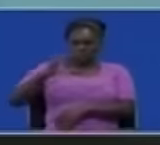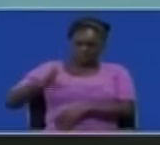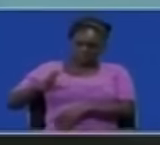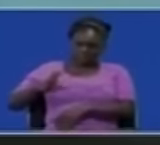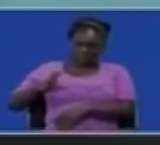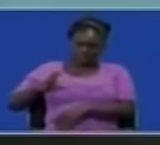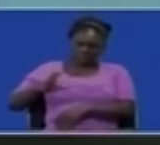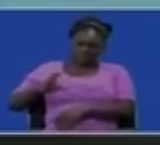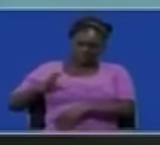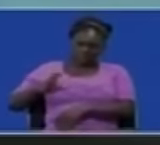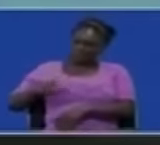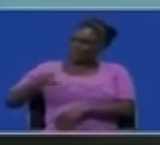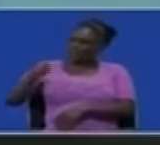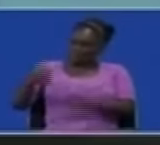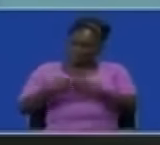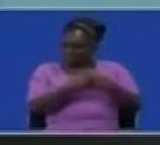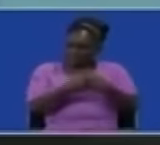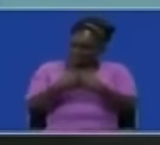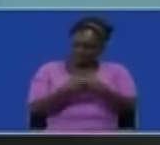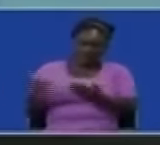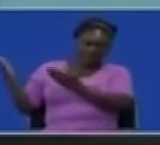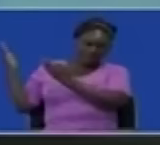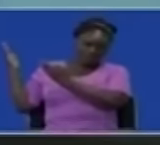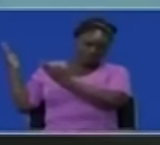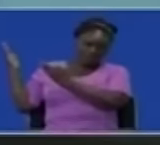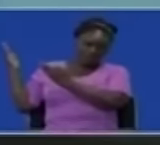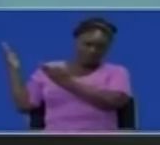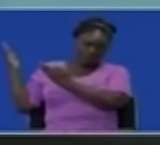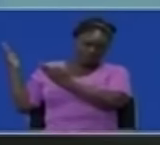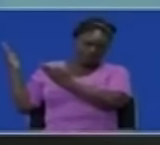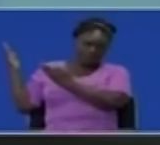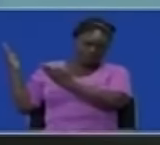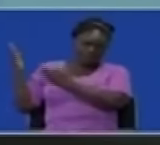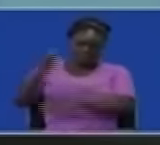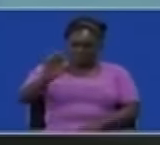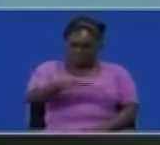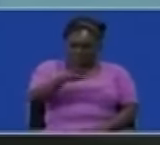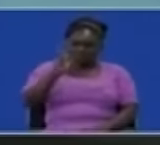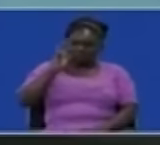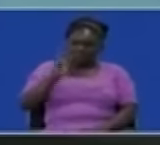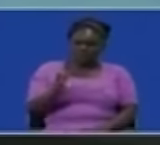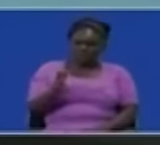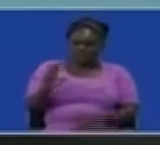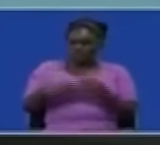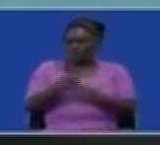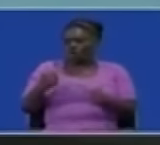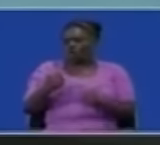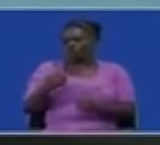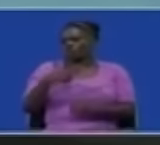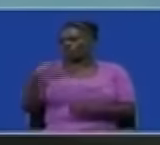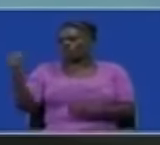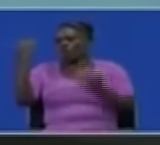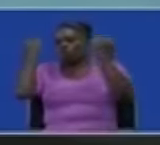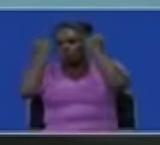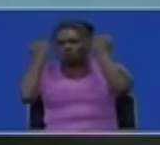Parliament. Now, of course, here's another challenge to that timeline. The debate in Parliament that we have seen, and now court saying they're going to court tomorrow to